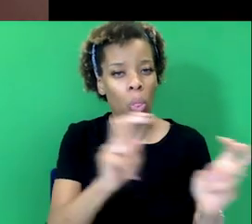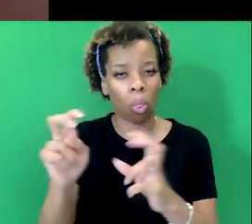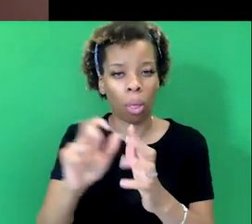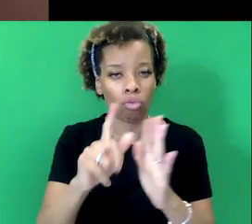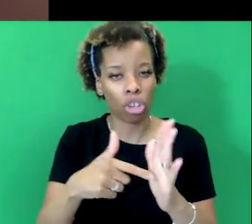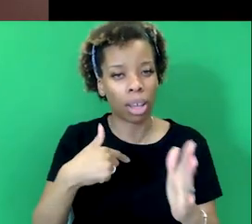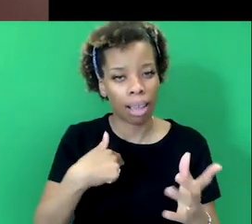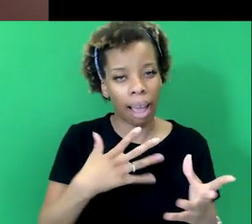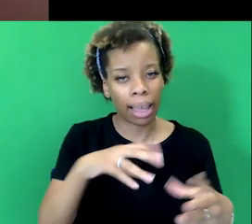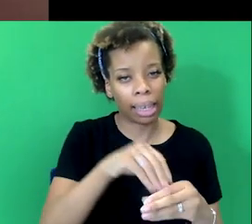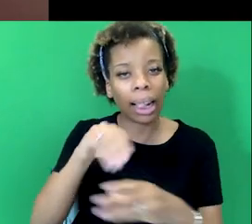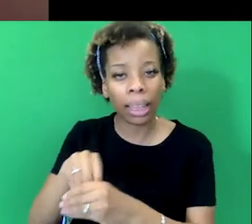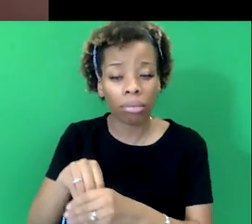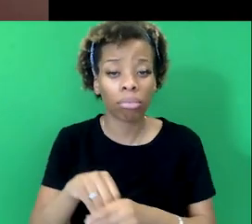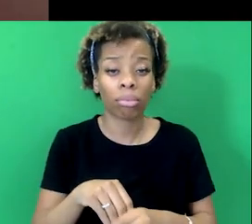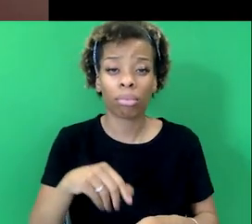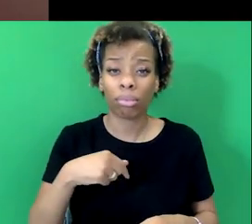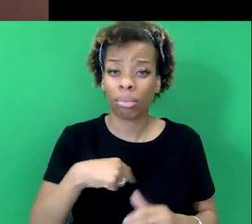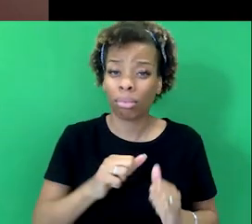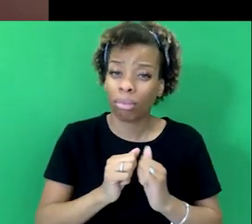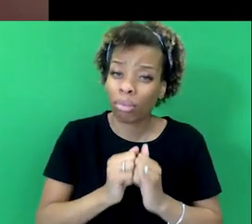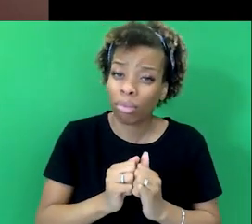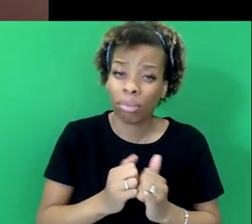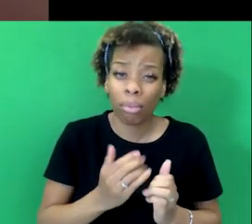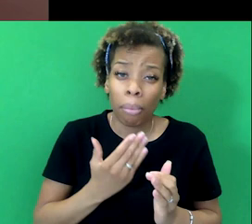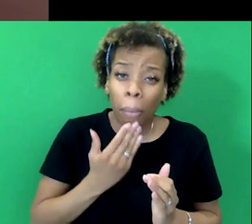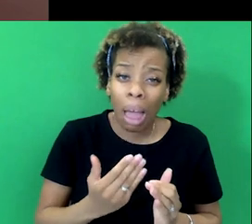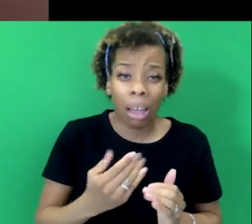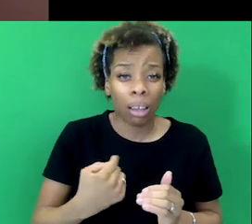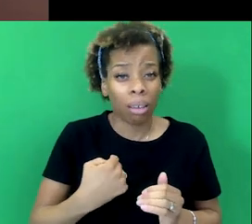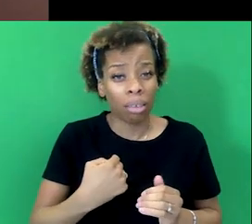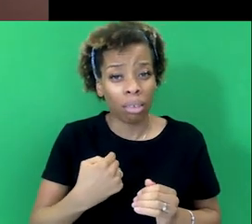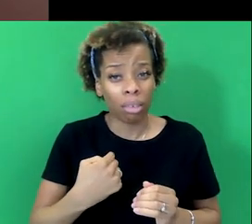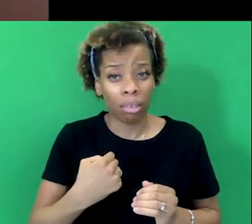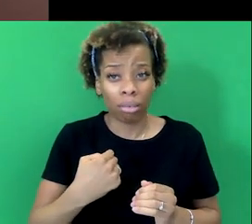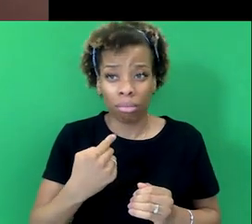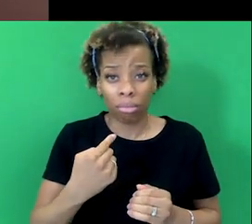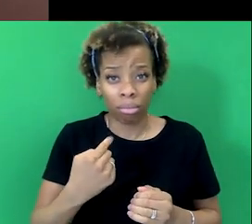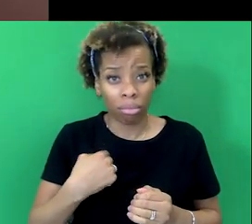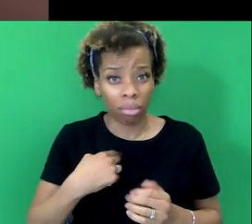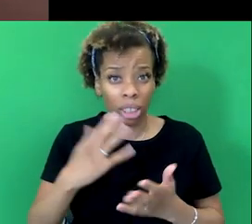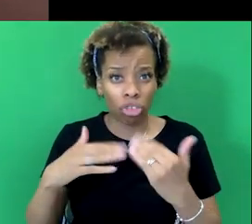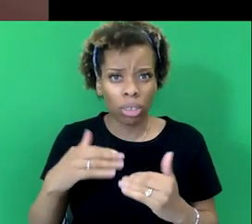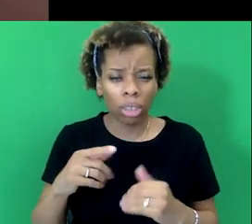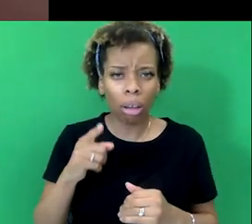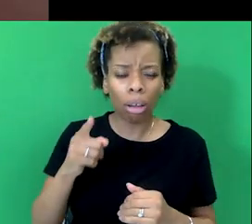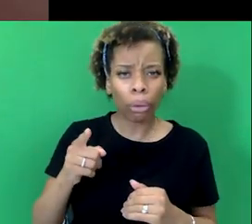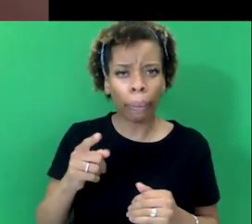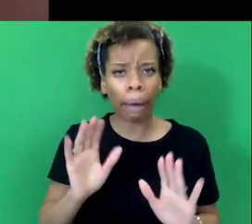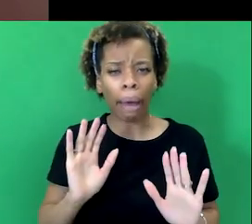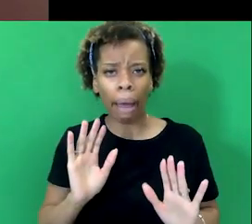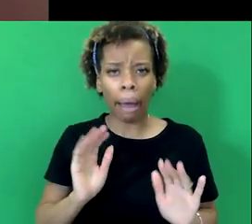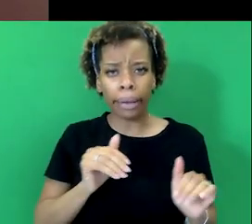a historian, I would beg my fellow historians to not be sniffy about, you know, the so-called, you